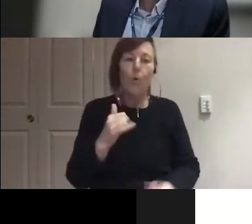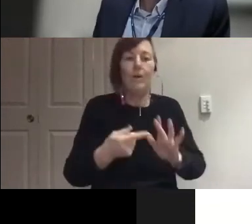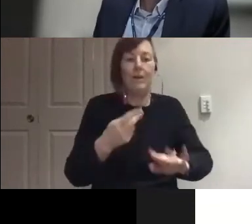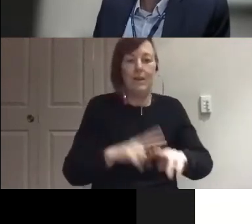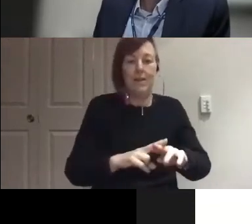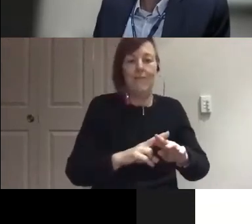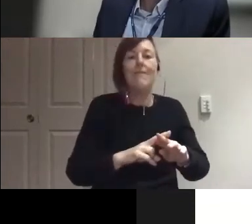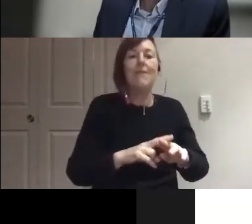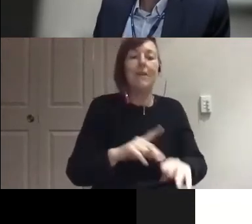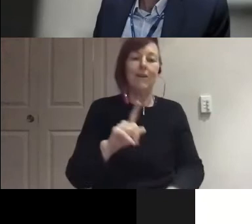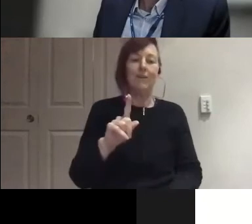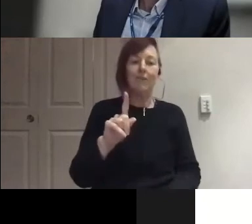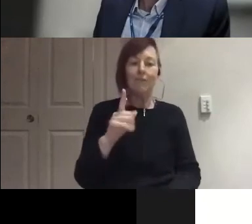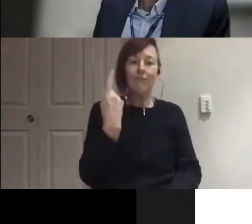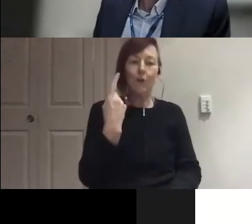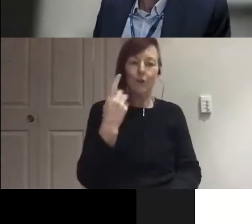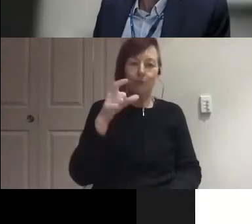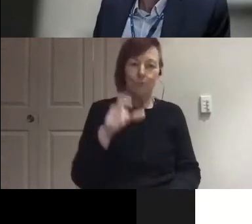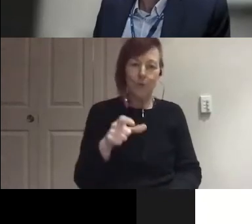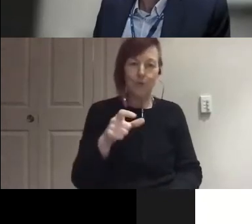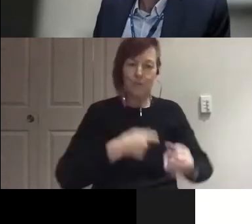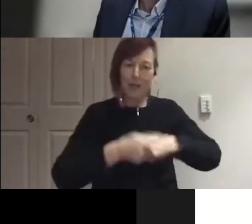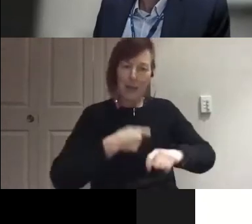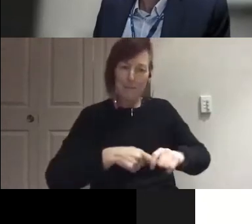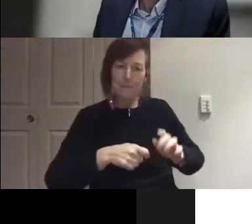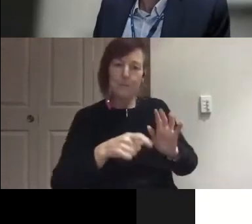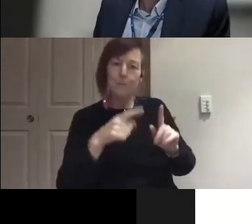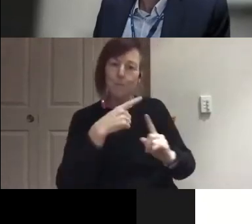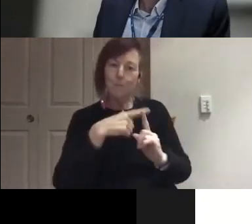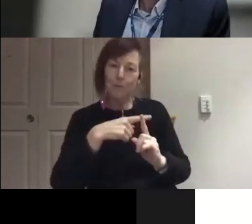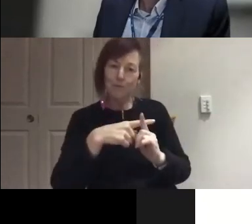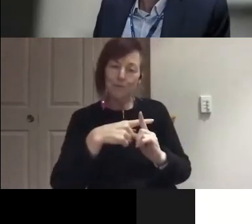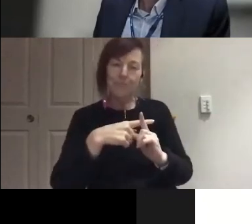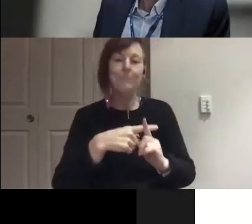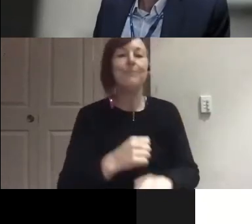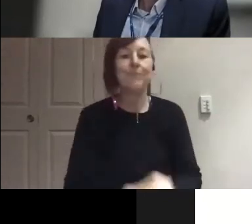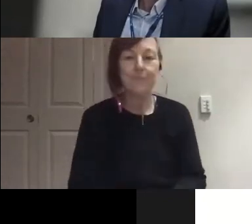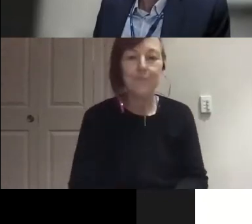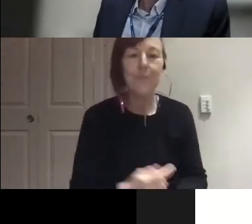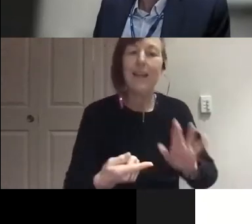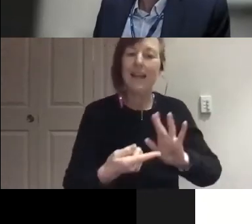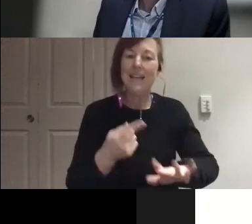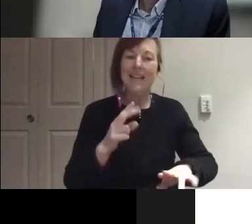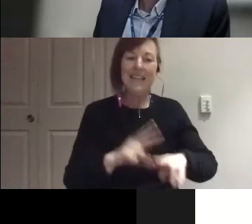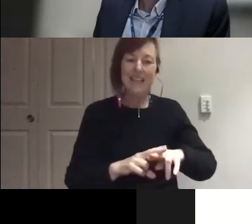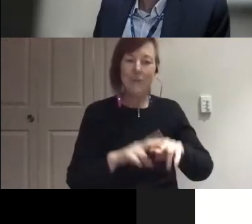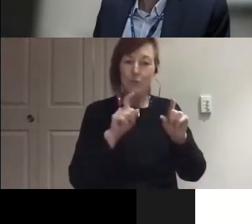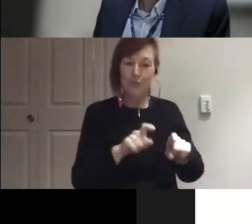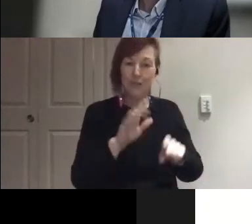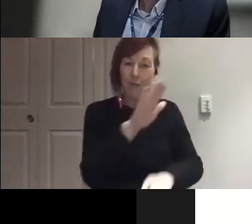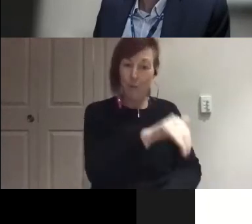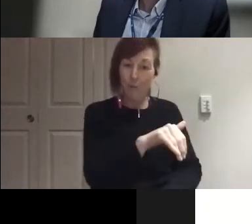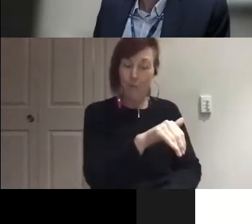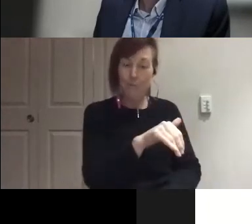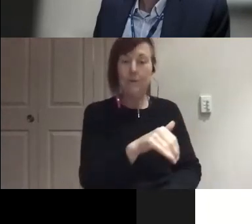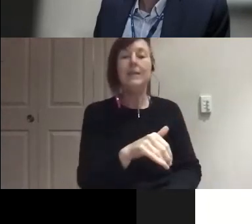somebody in your house gets Delta strain COVID, everyone else gets it too. So if you're all out and about and just the primary close